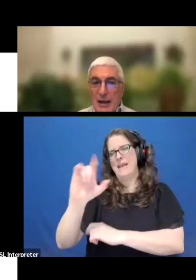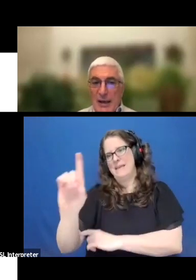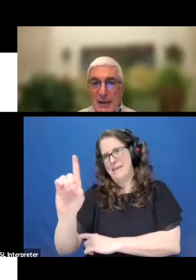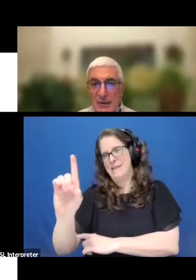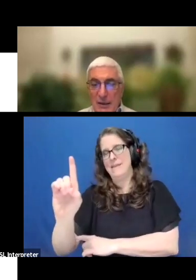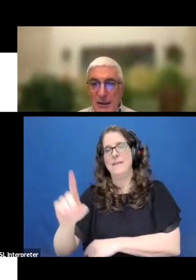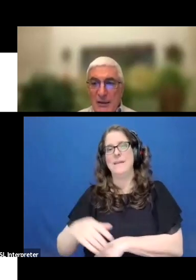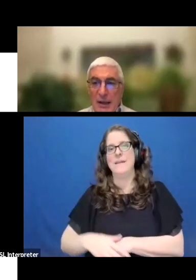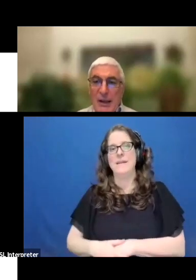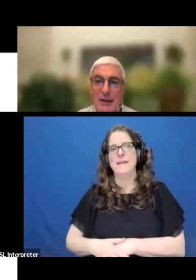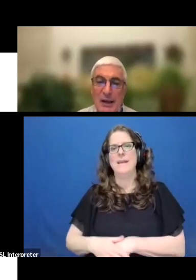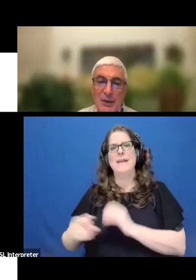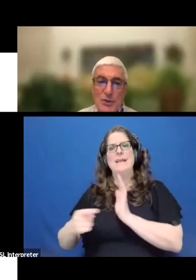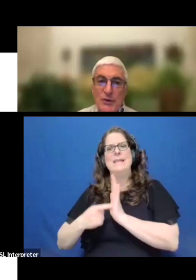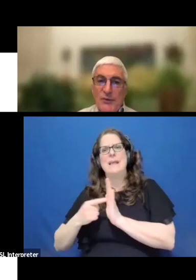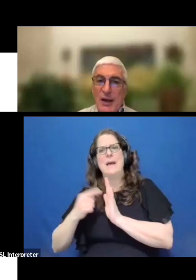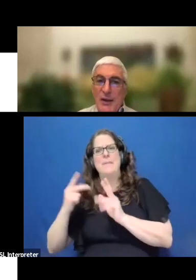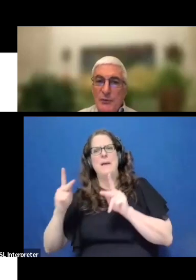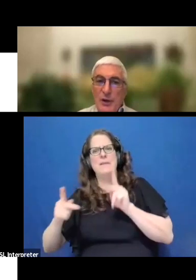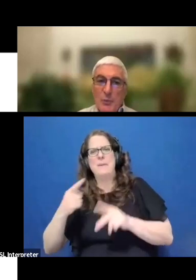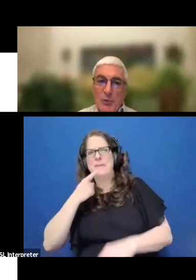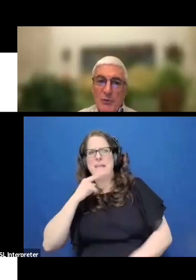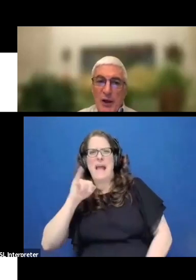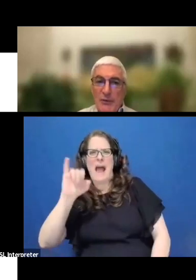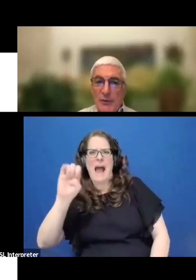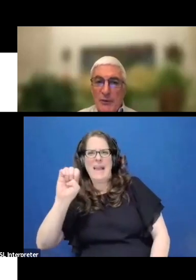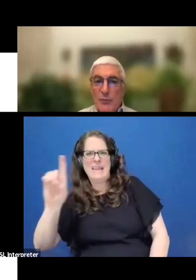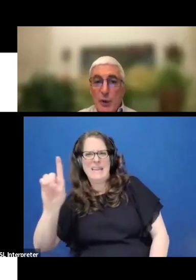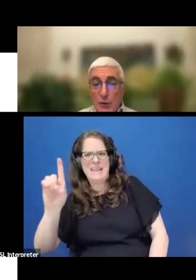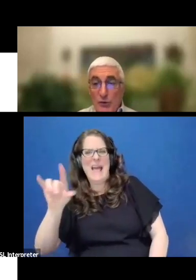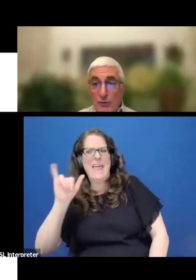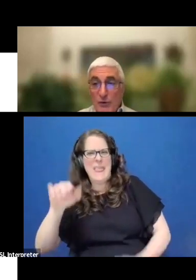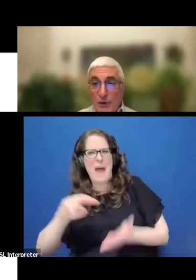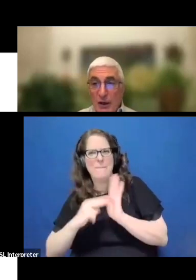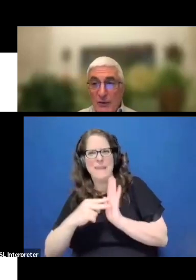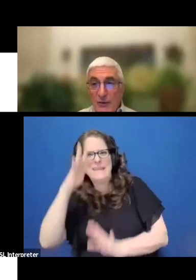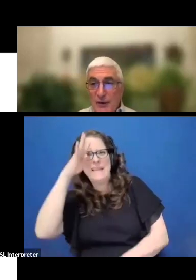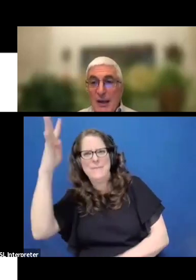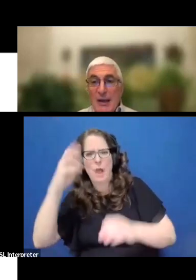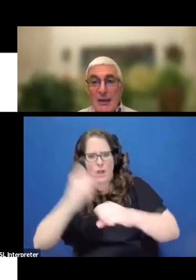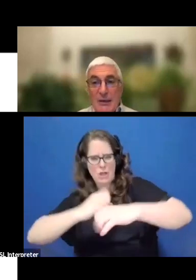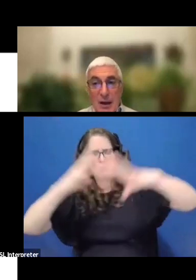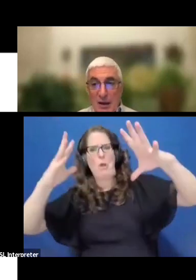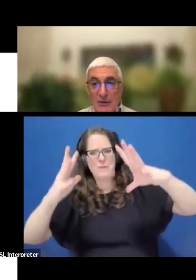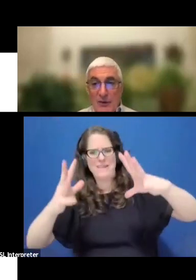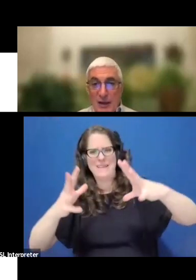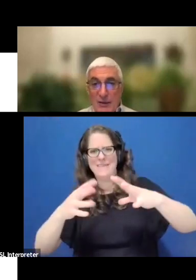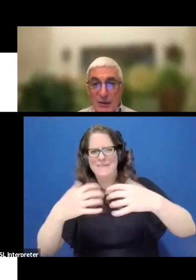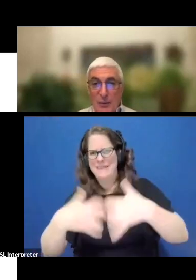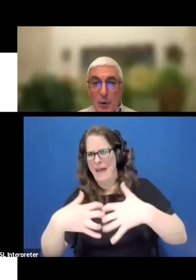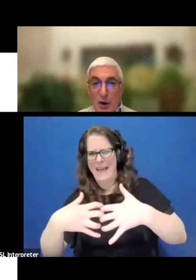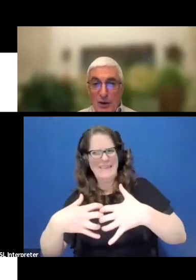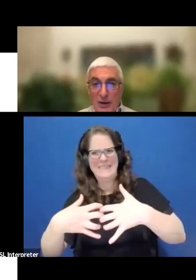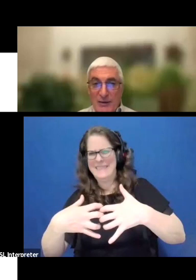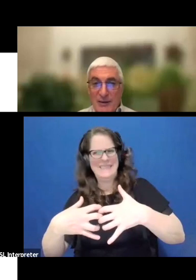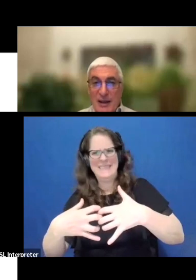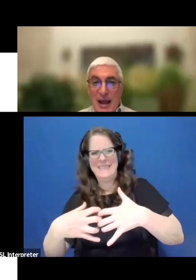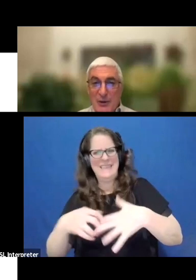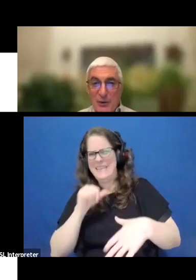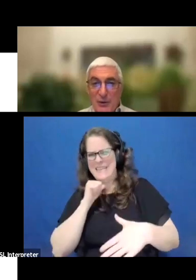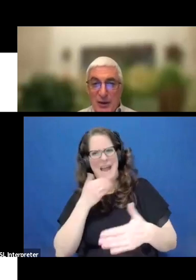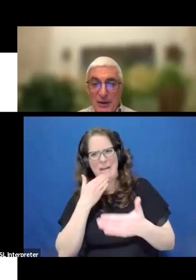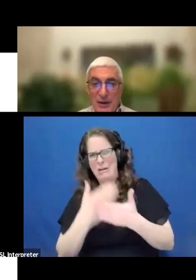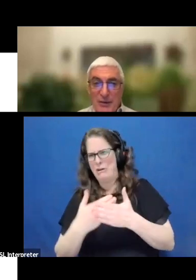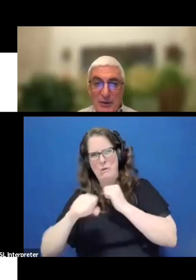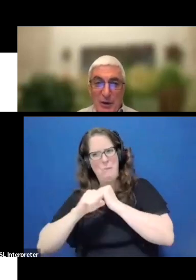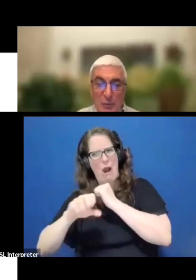it IED. That actually stands for Improvised Explosive Device, not exactly the marketing